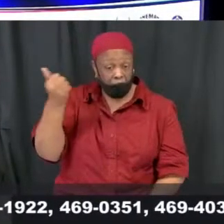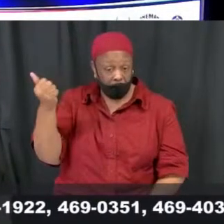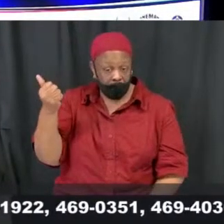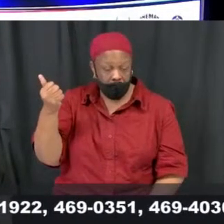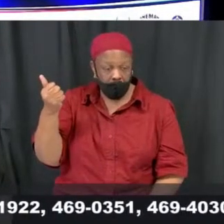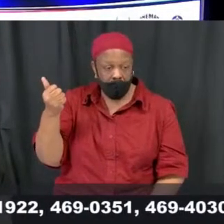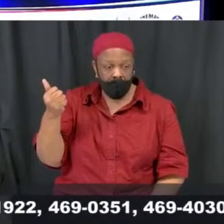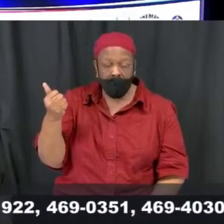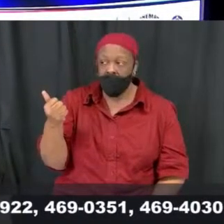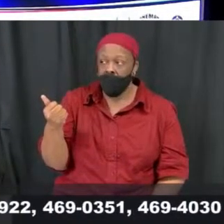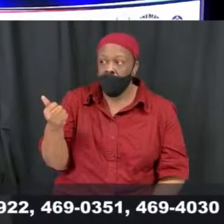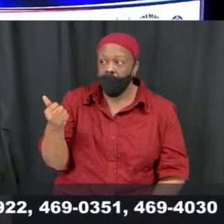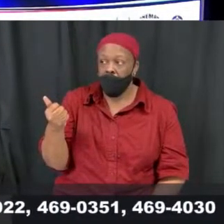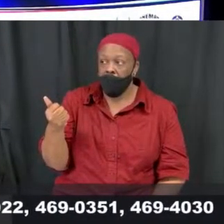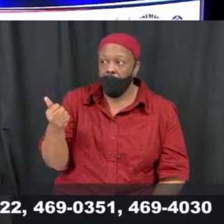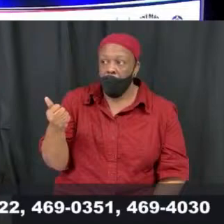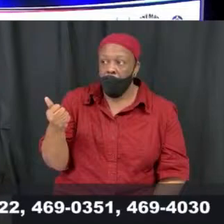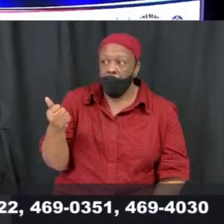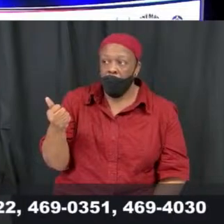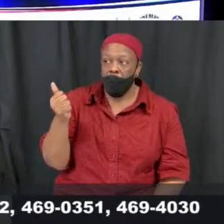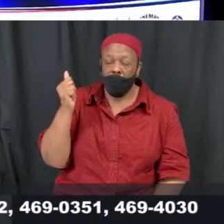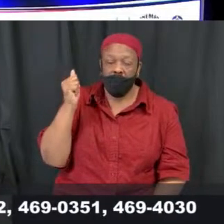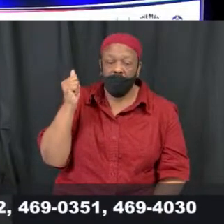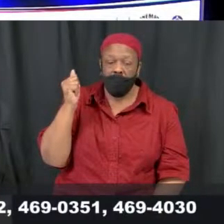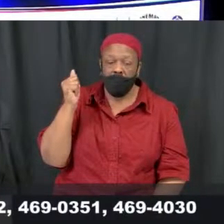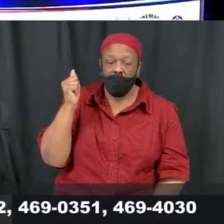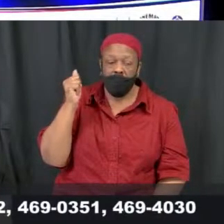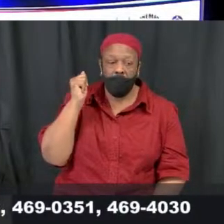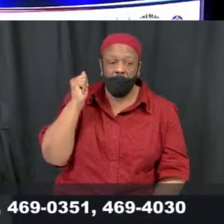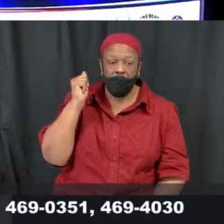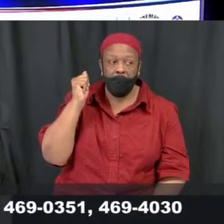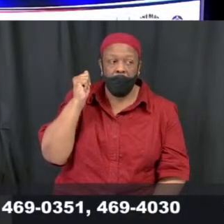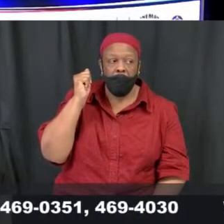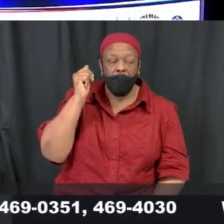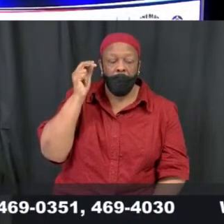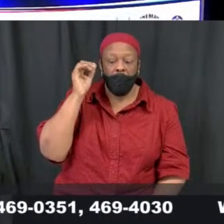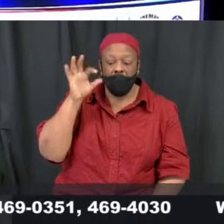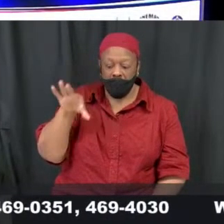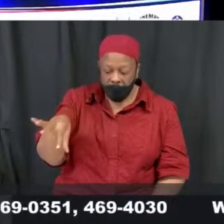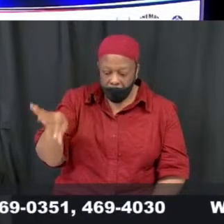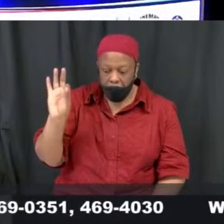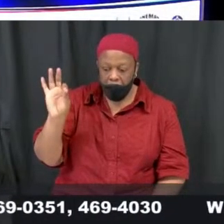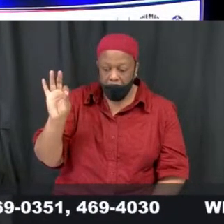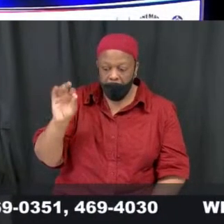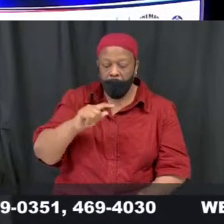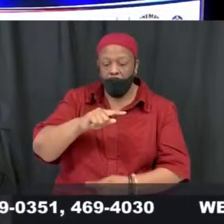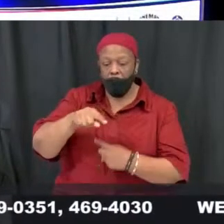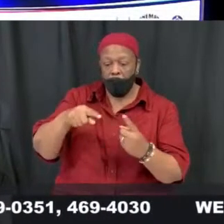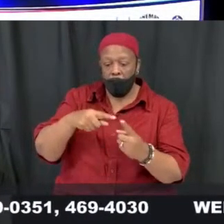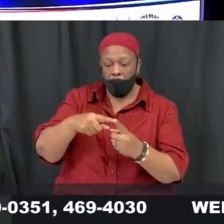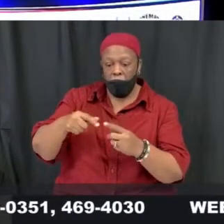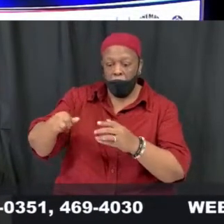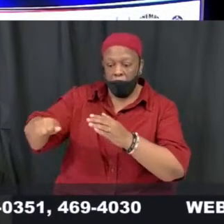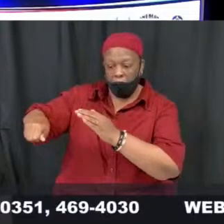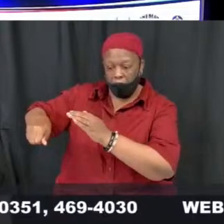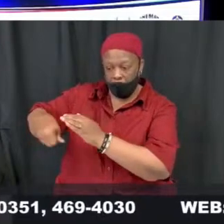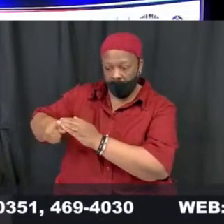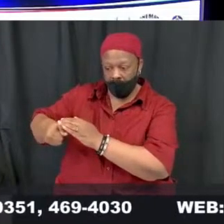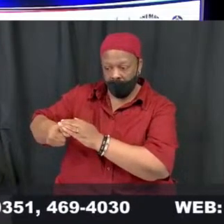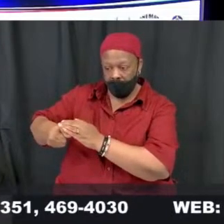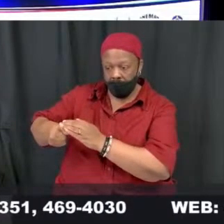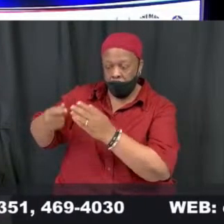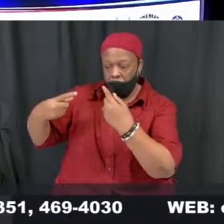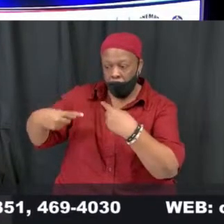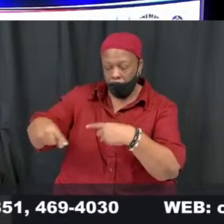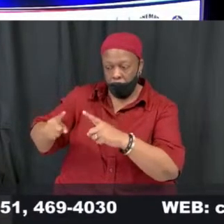were identified as cases 1 in quarantine. So they landed in the Federation, they went right